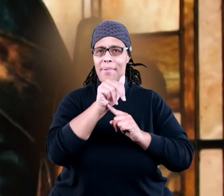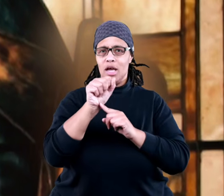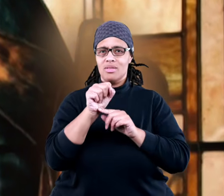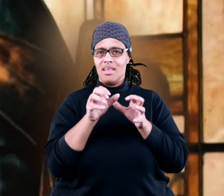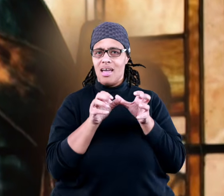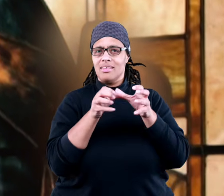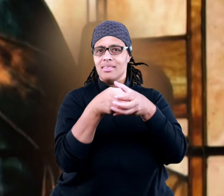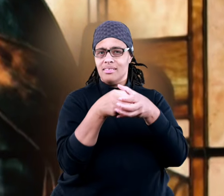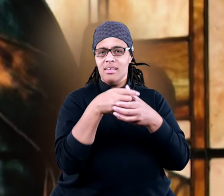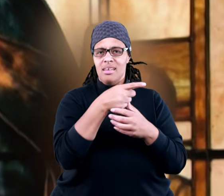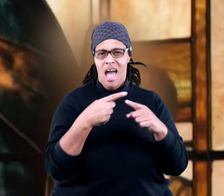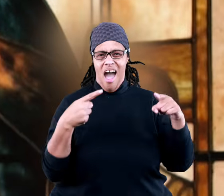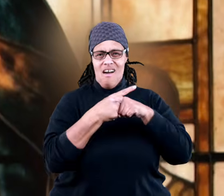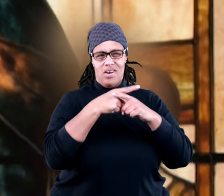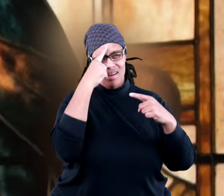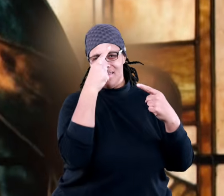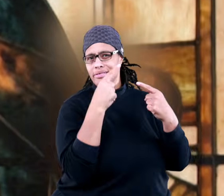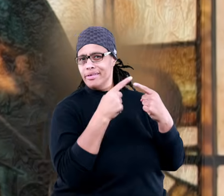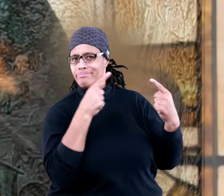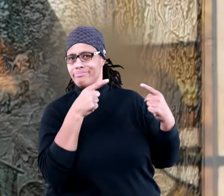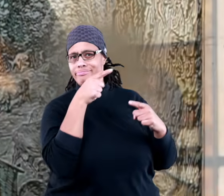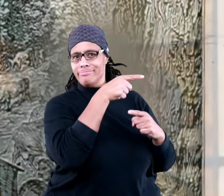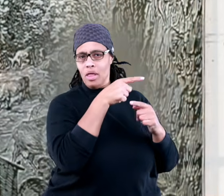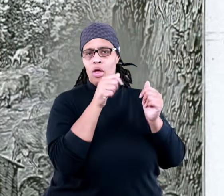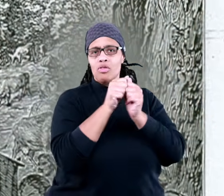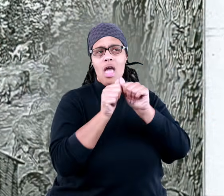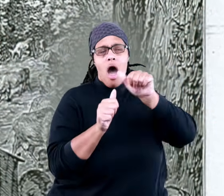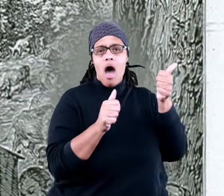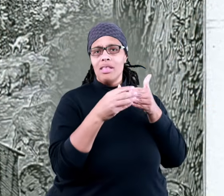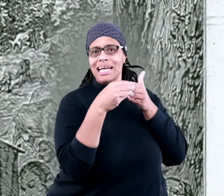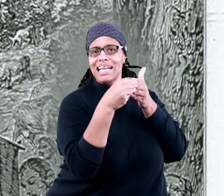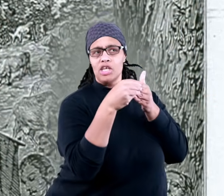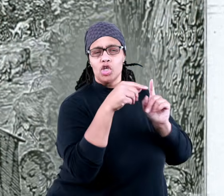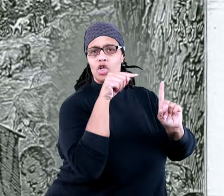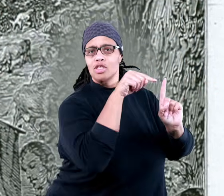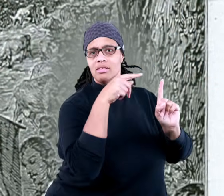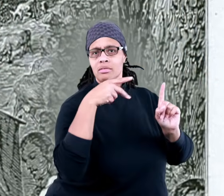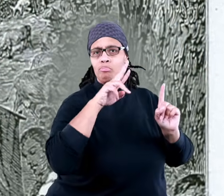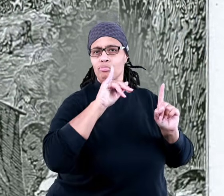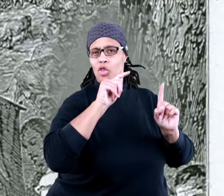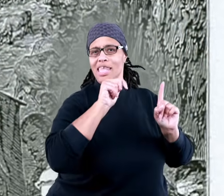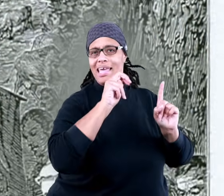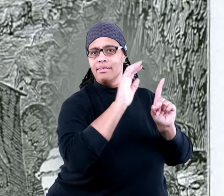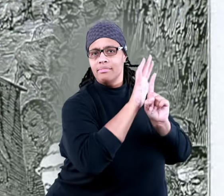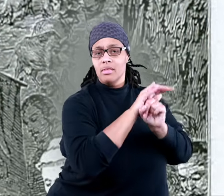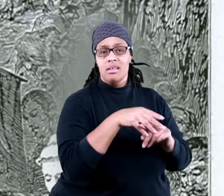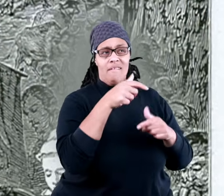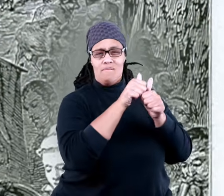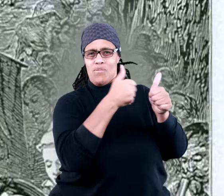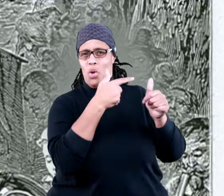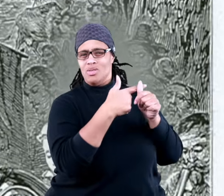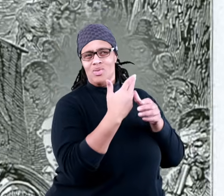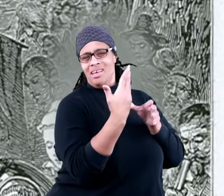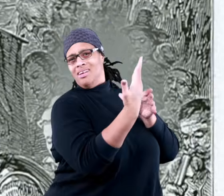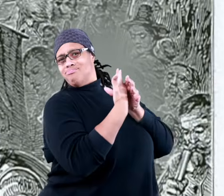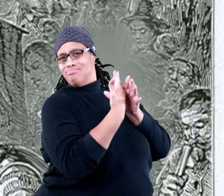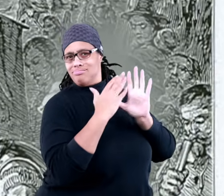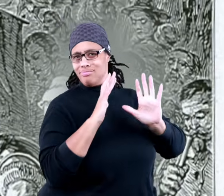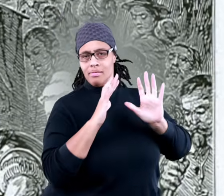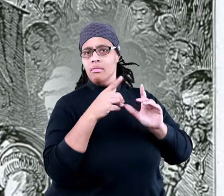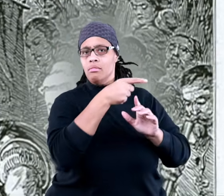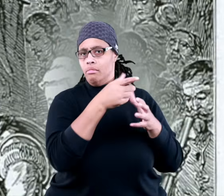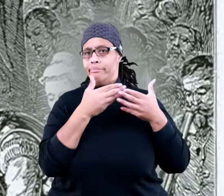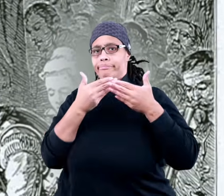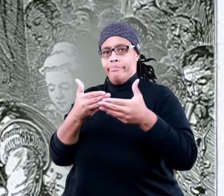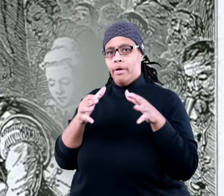Massachusetts colony, had a conflict and disagreement with other Puritan leaders. To avoid persecution, Reverend Hooker,